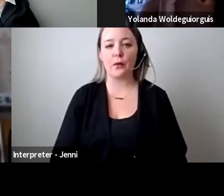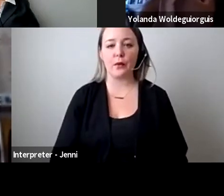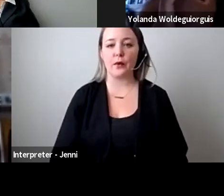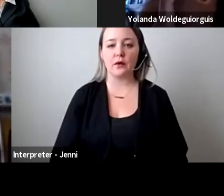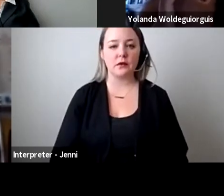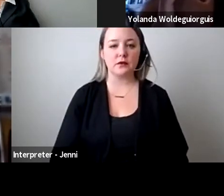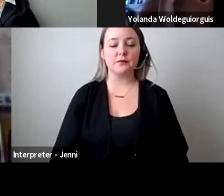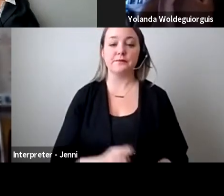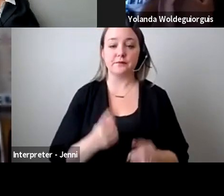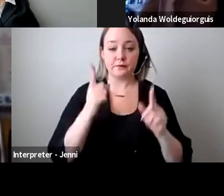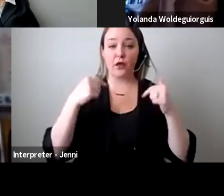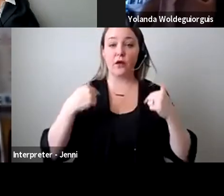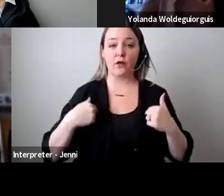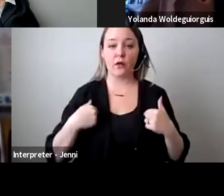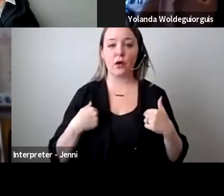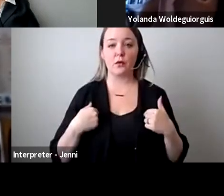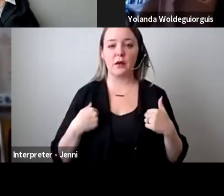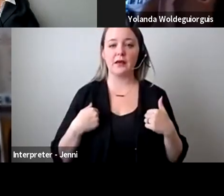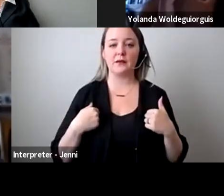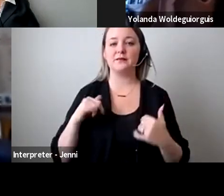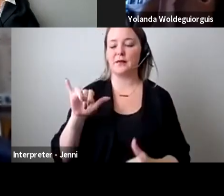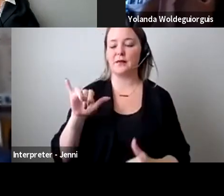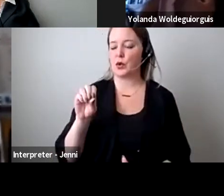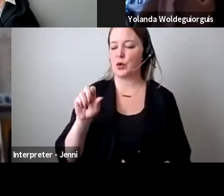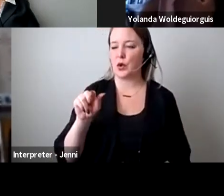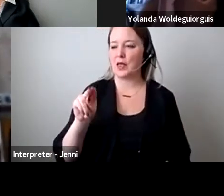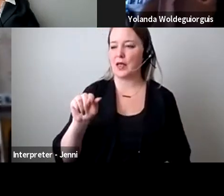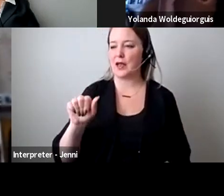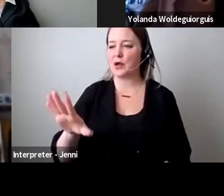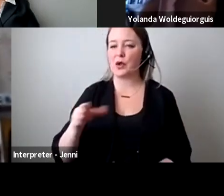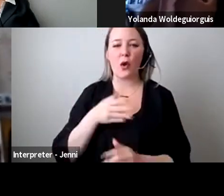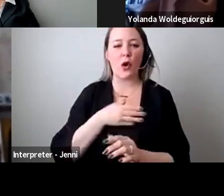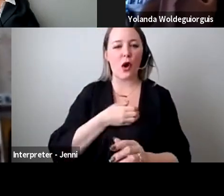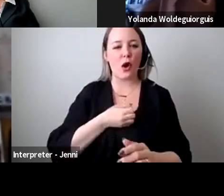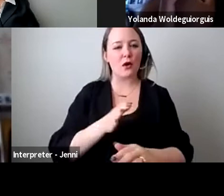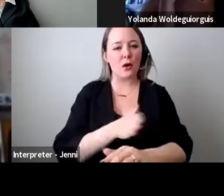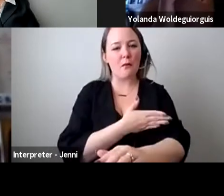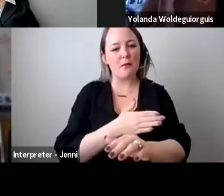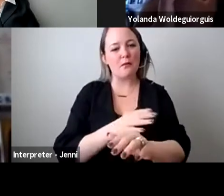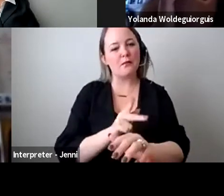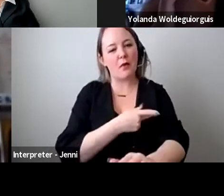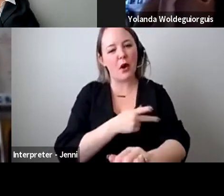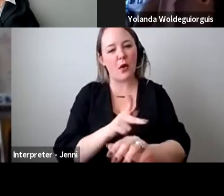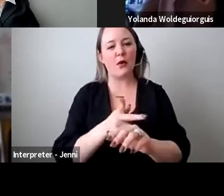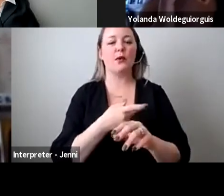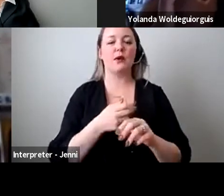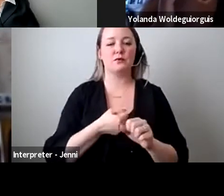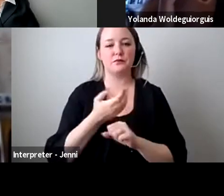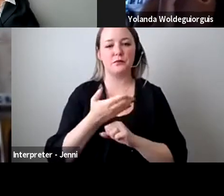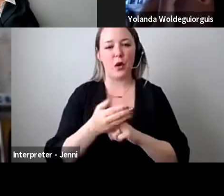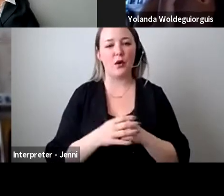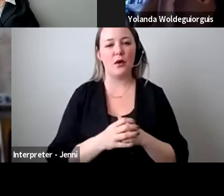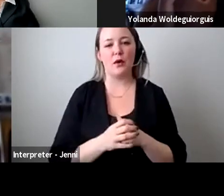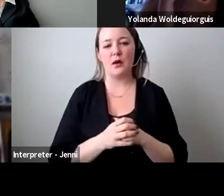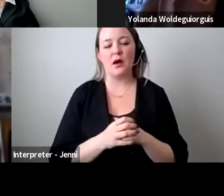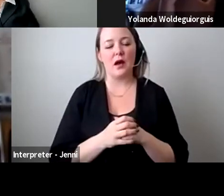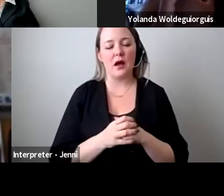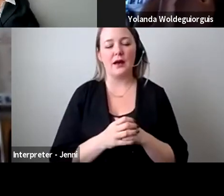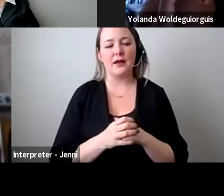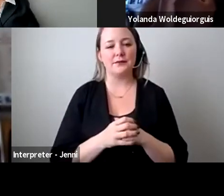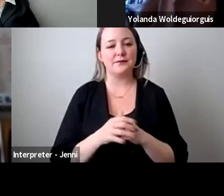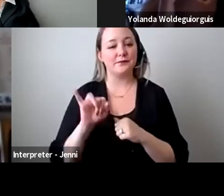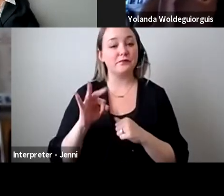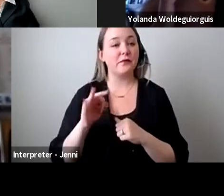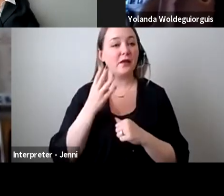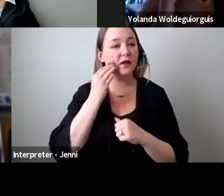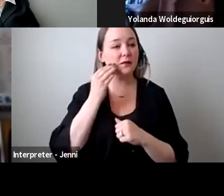me, like Yolanda's poem, if if women or people who suffer domestic